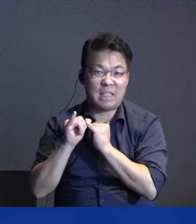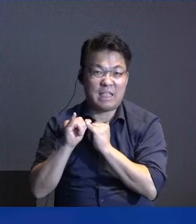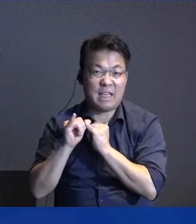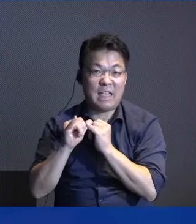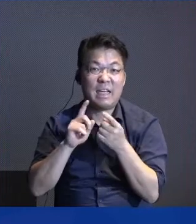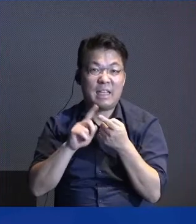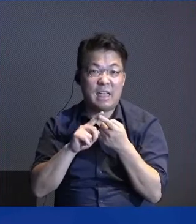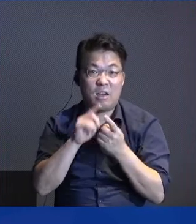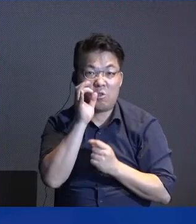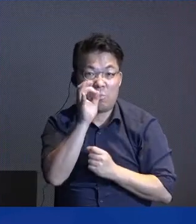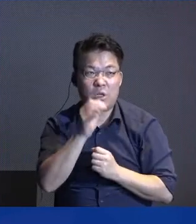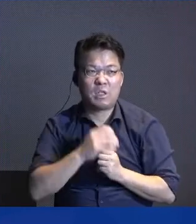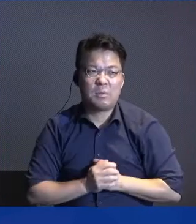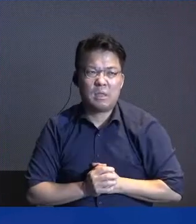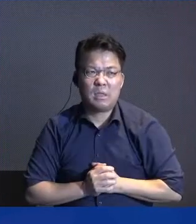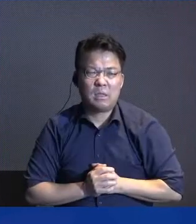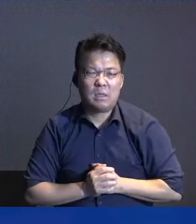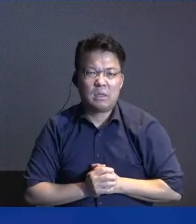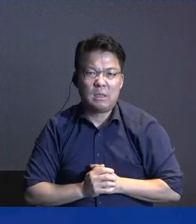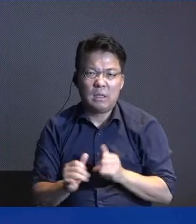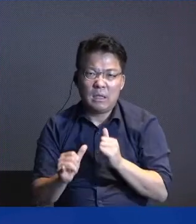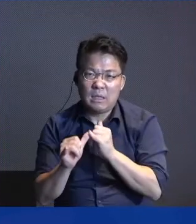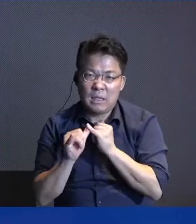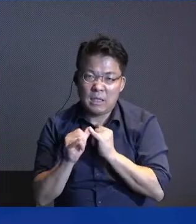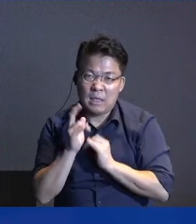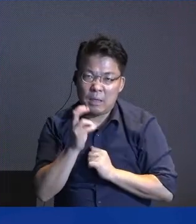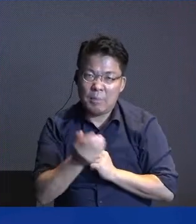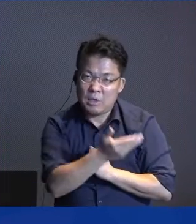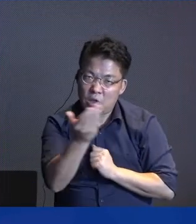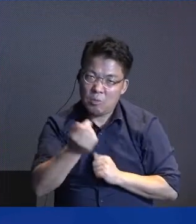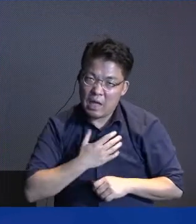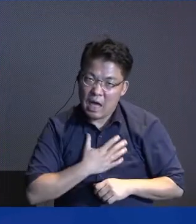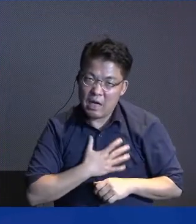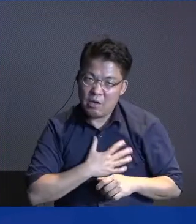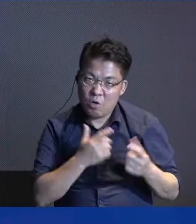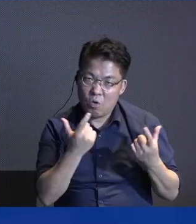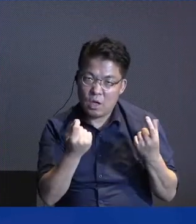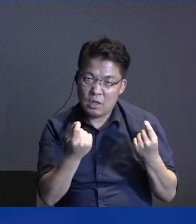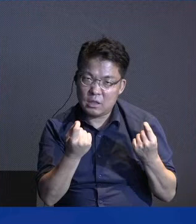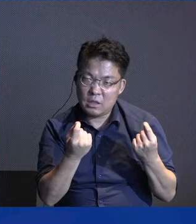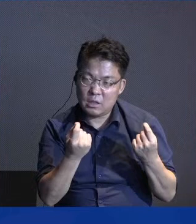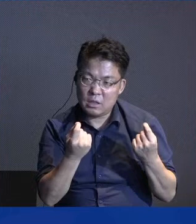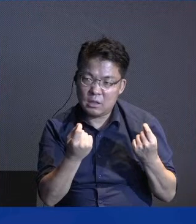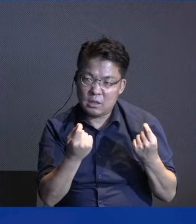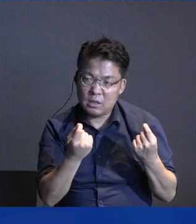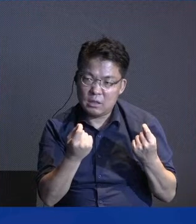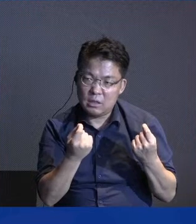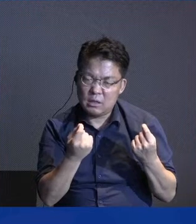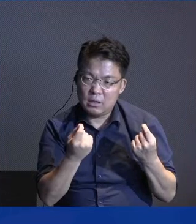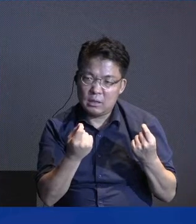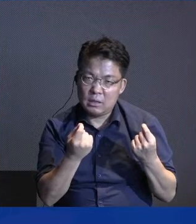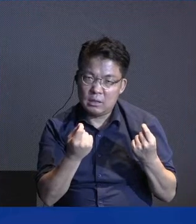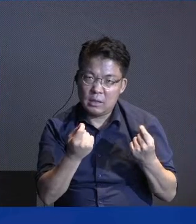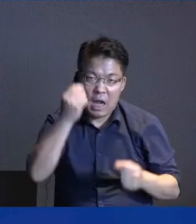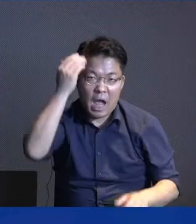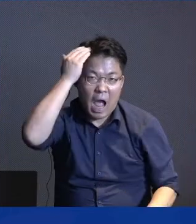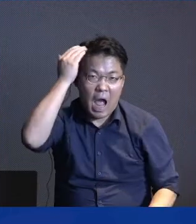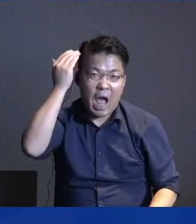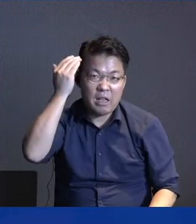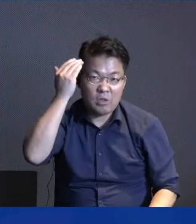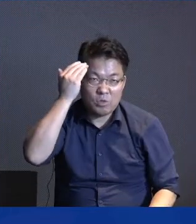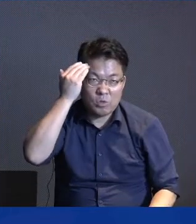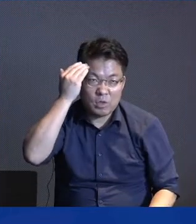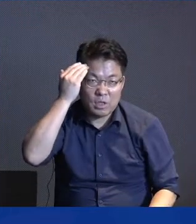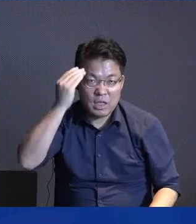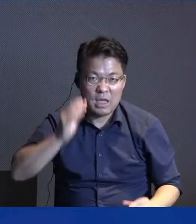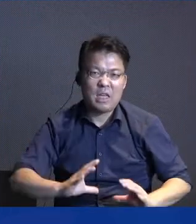here probably know that Korea has been always at the front in the